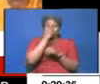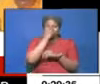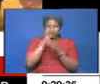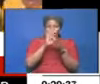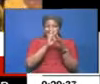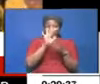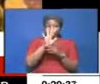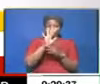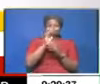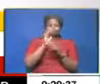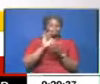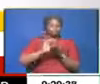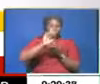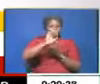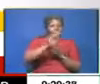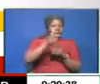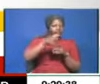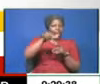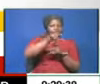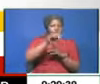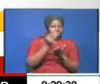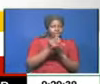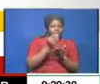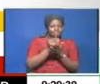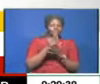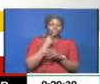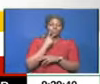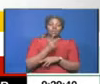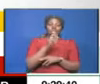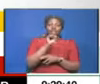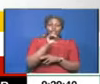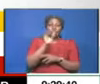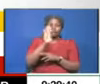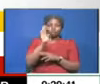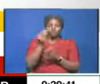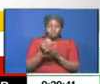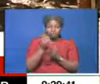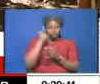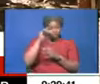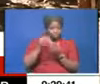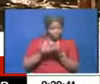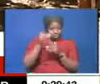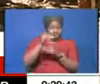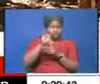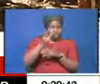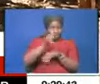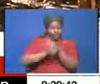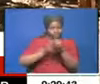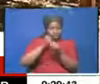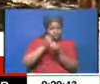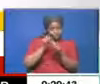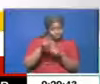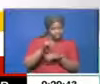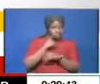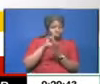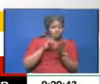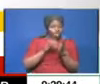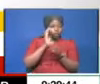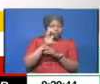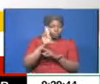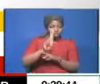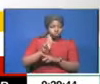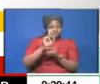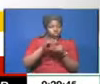an additional allocation of 250 billion shillings for the next 5 years, which he says will be used to provide